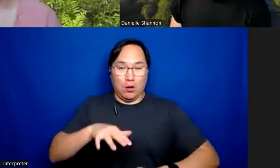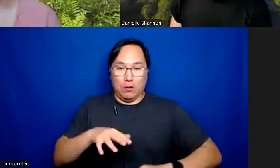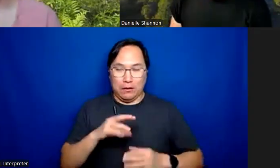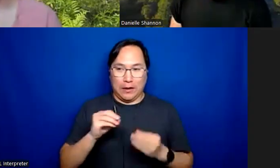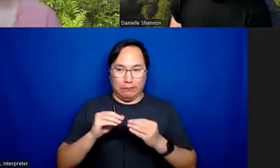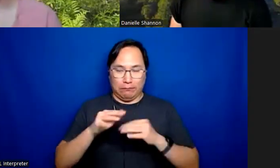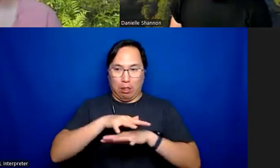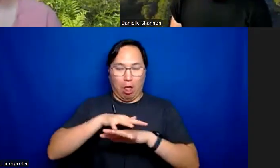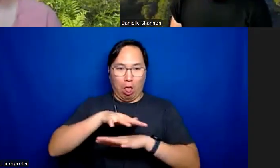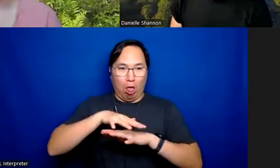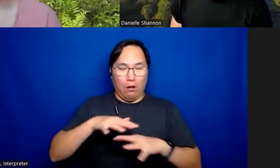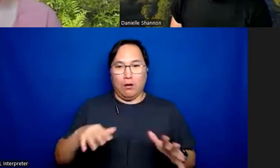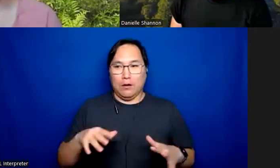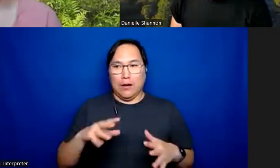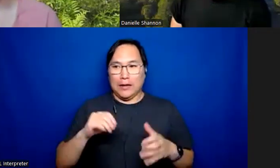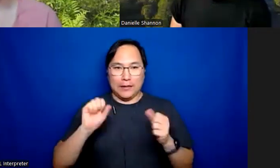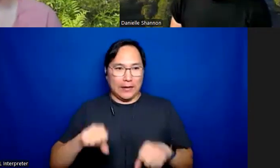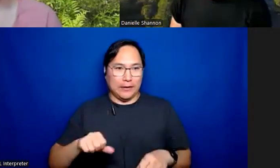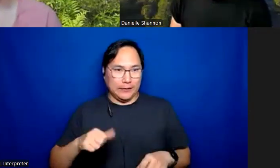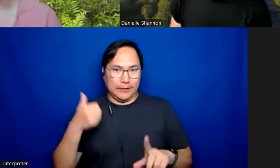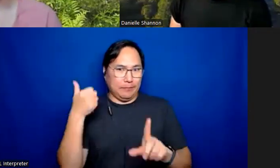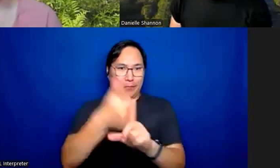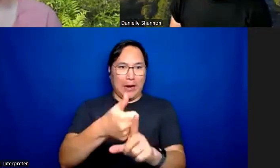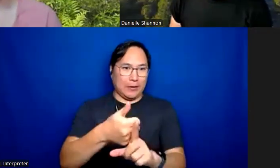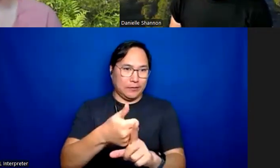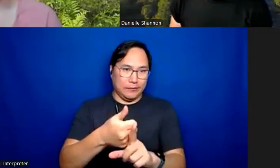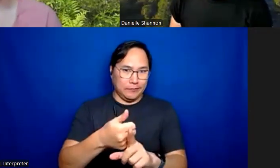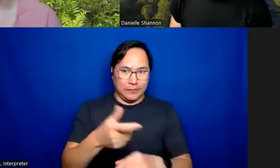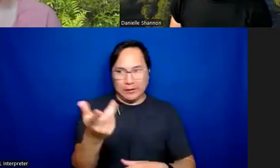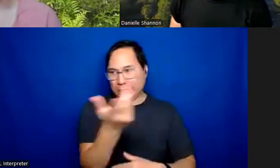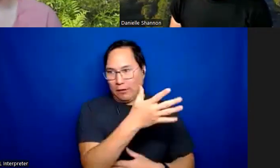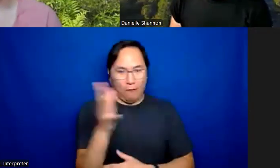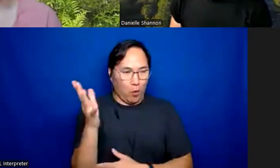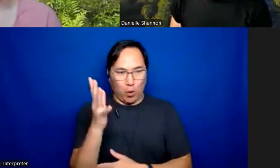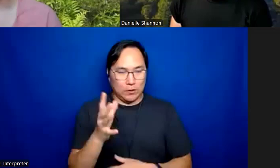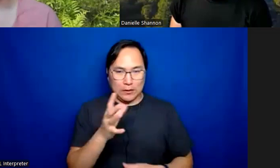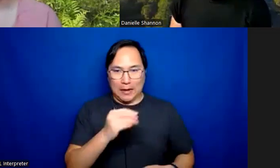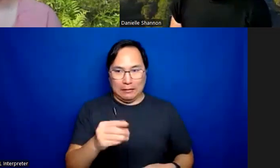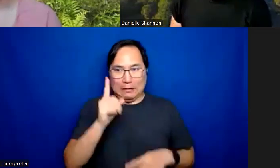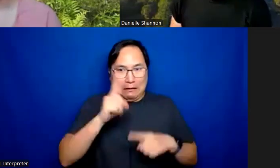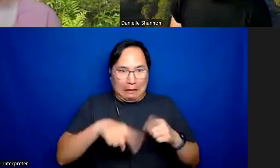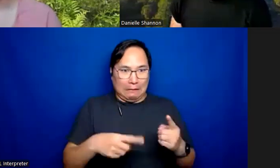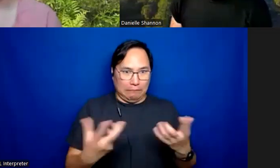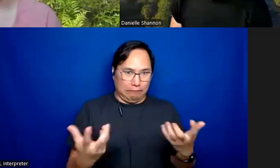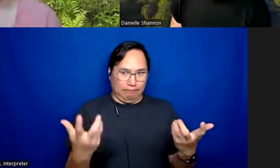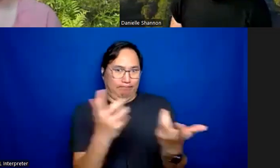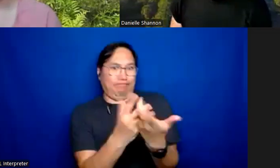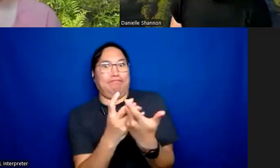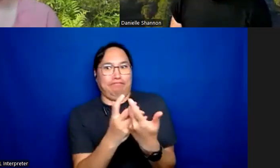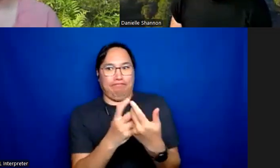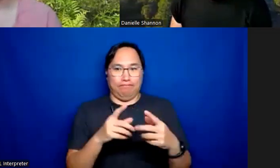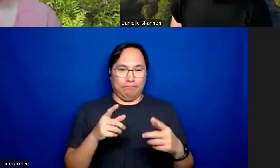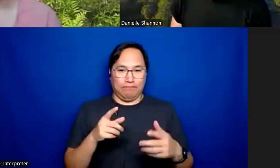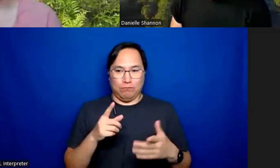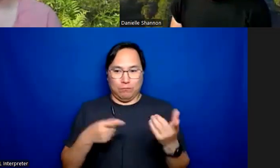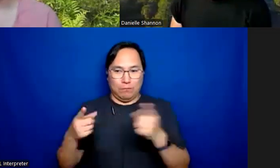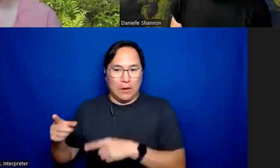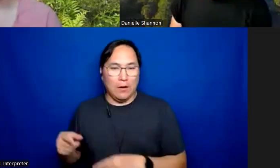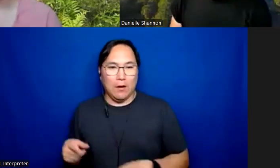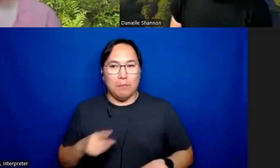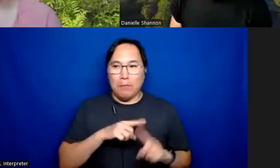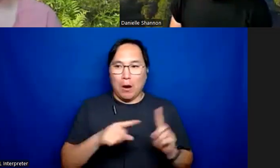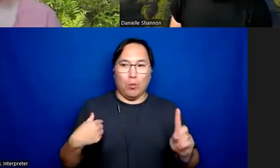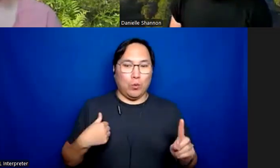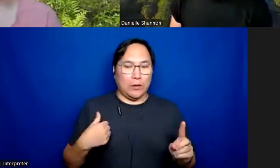might, affect abilities of forests to adapt. FEMC does have a tool that we